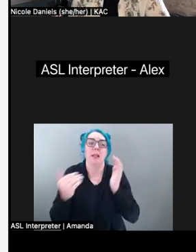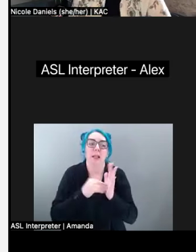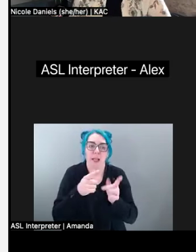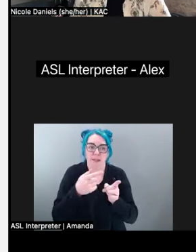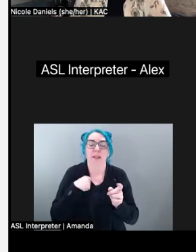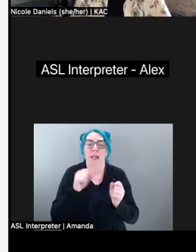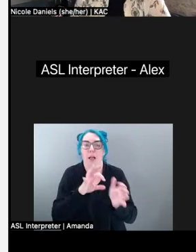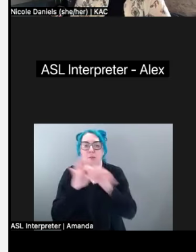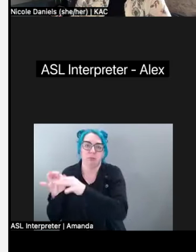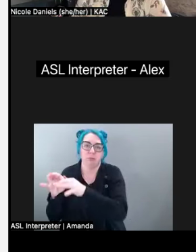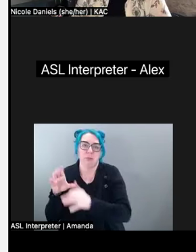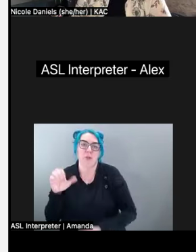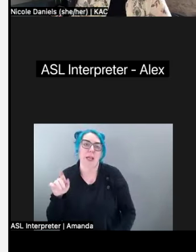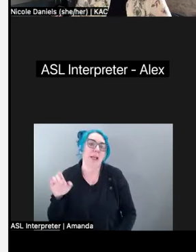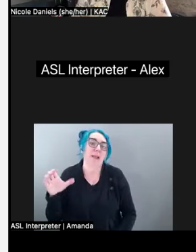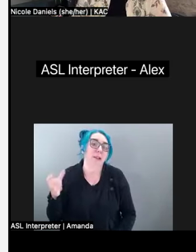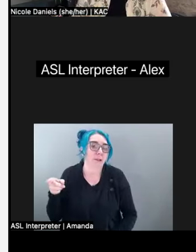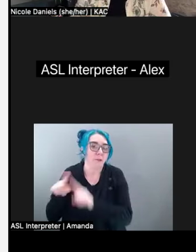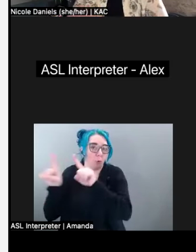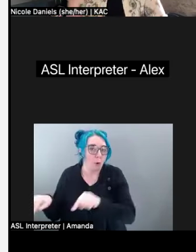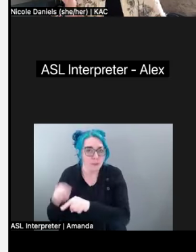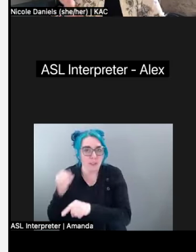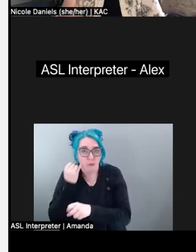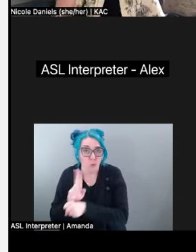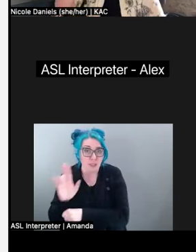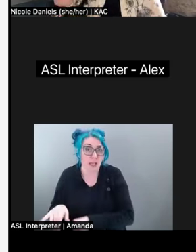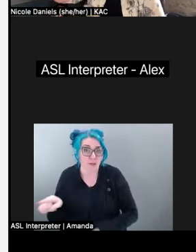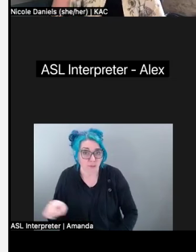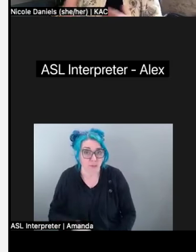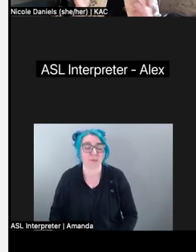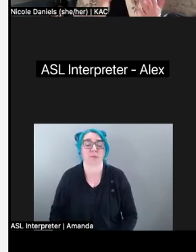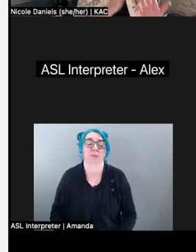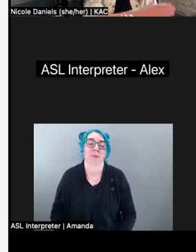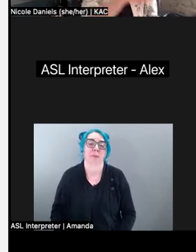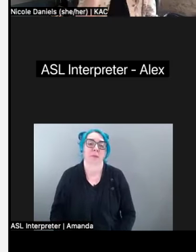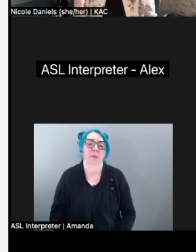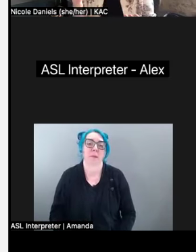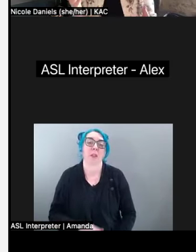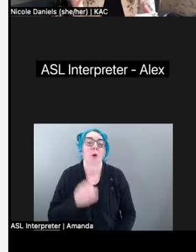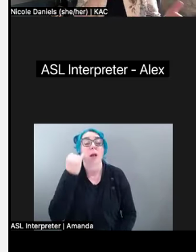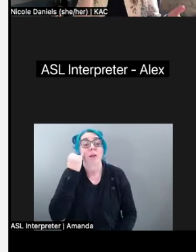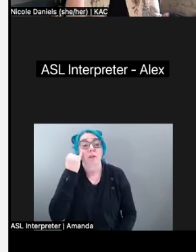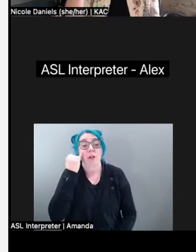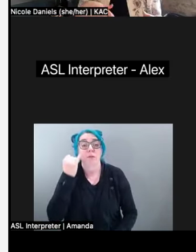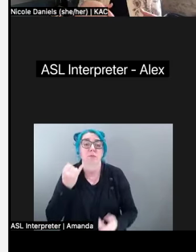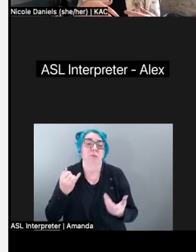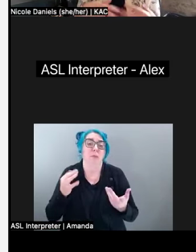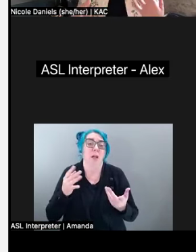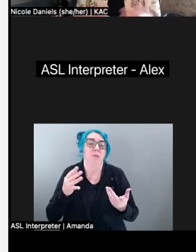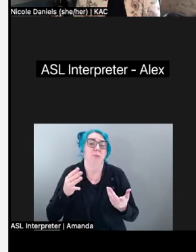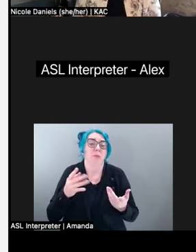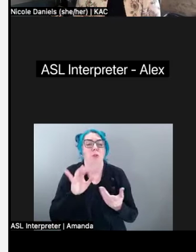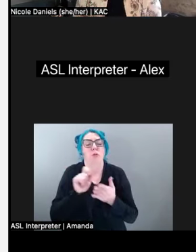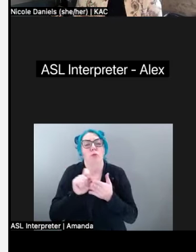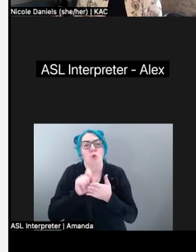CADAC. And there is an optional notes section, which you don't need to use, but if there's a significant jump or drop in